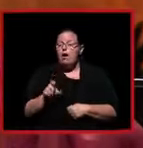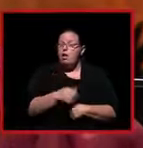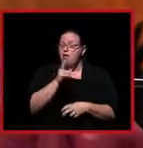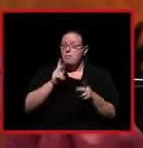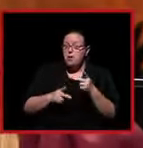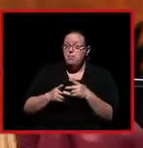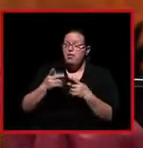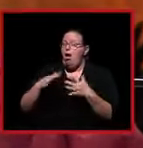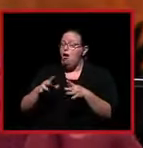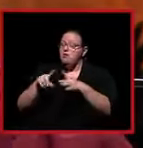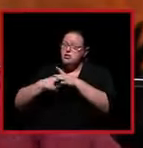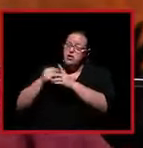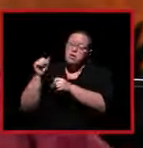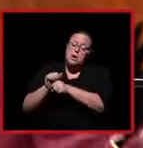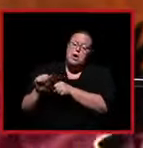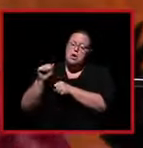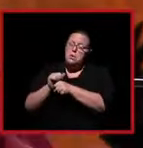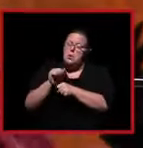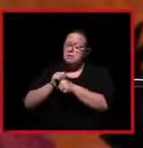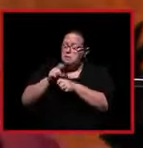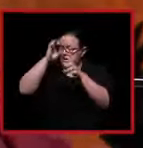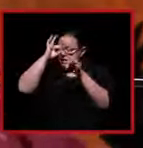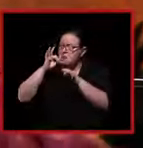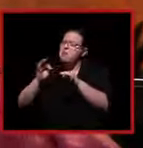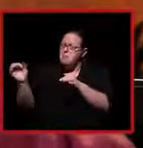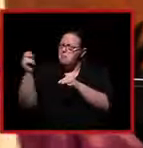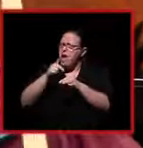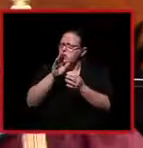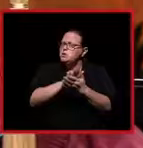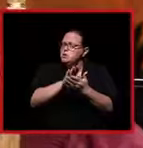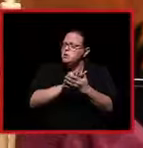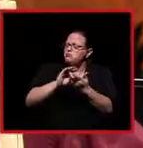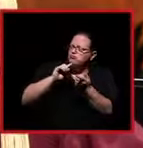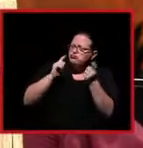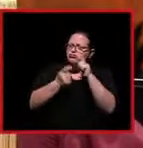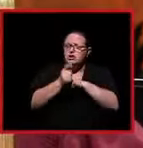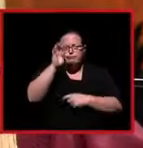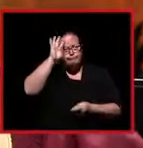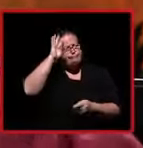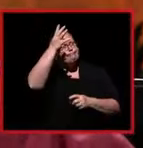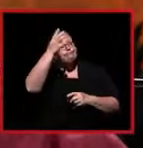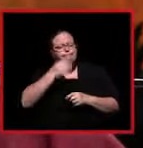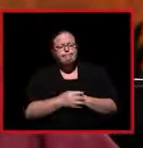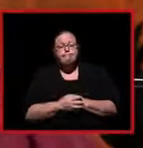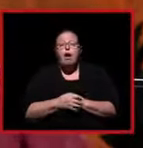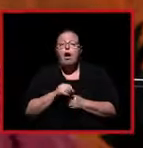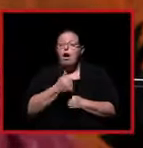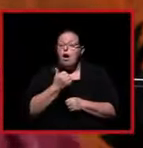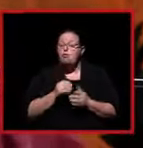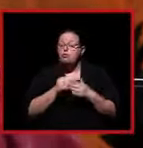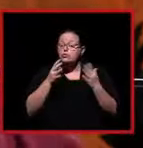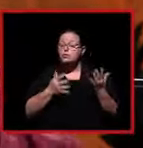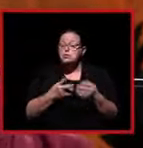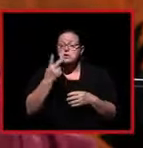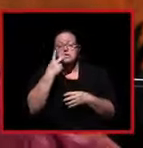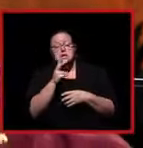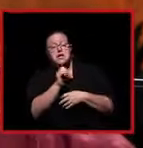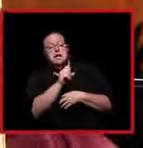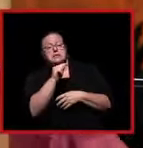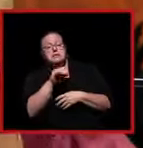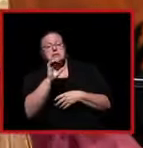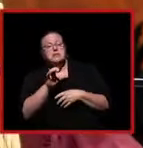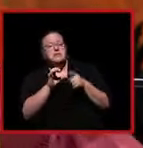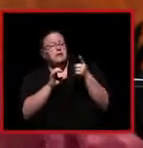already started that career and decided you wanted to reinvent yourself. There are some who saw this place, Springfield